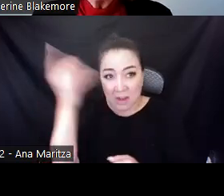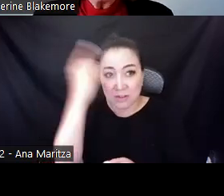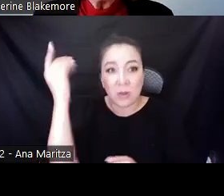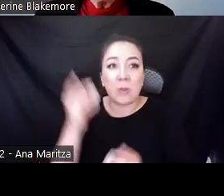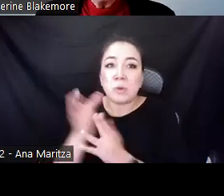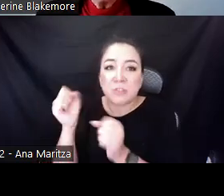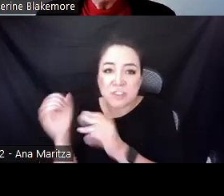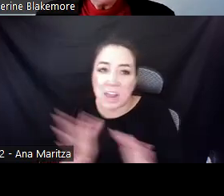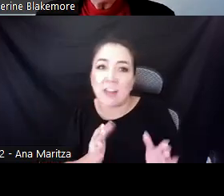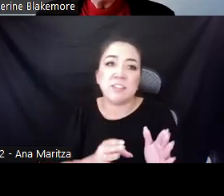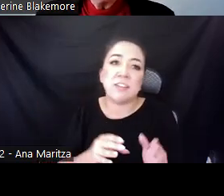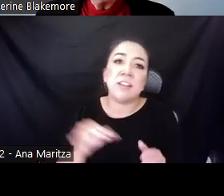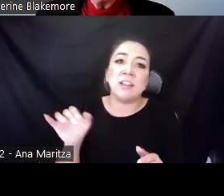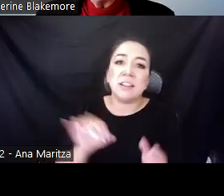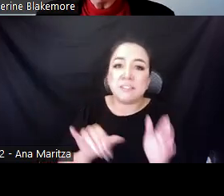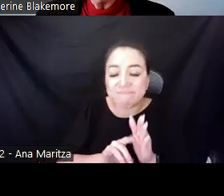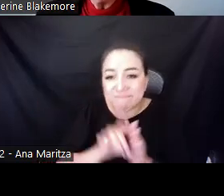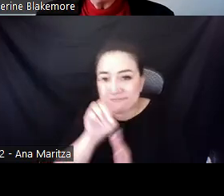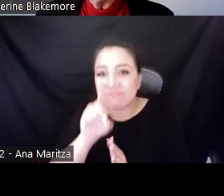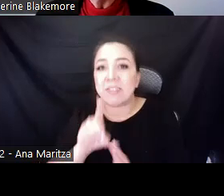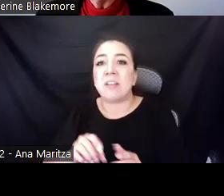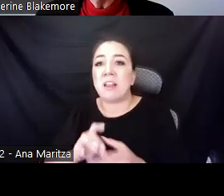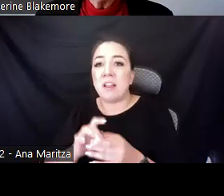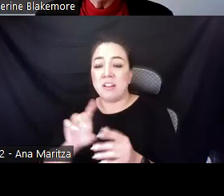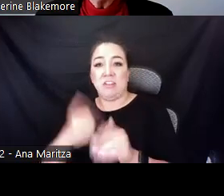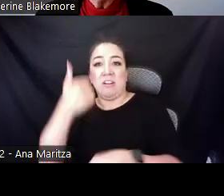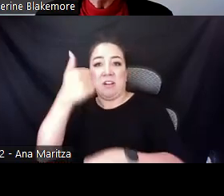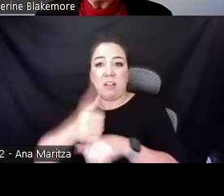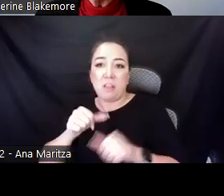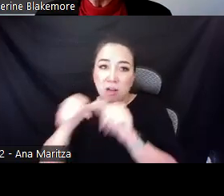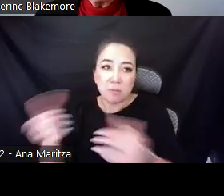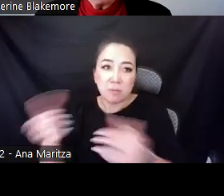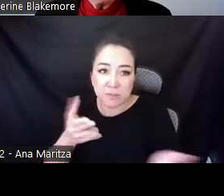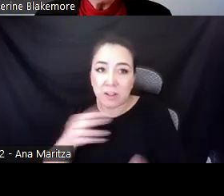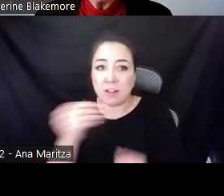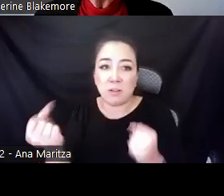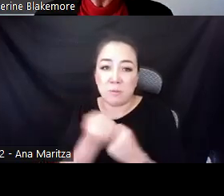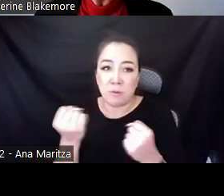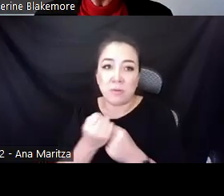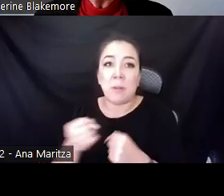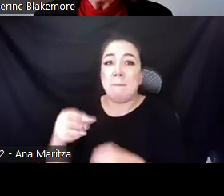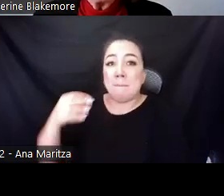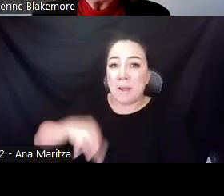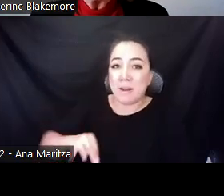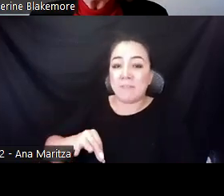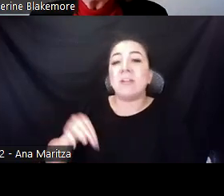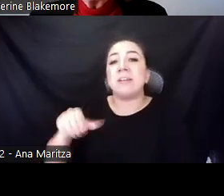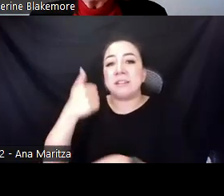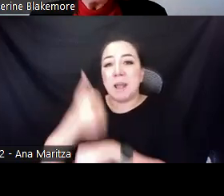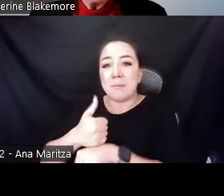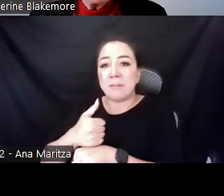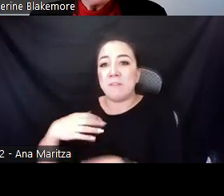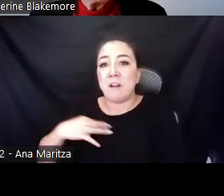through strategies such as developing and launching a long-term services and supports benefit, establishing a